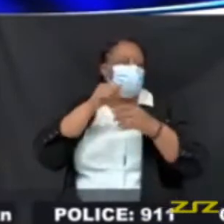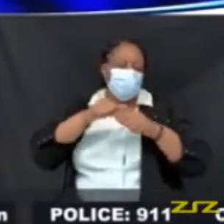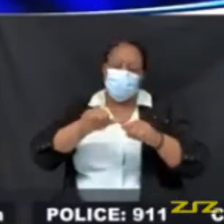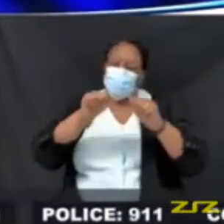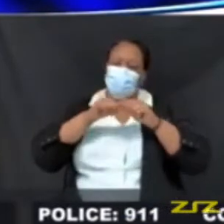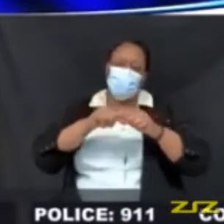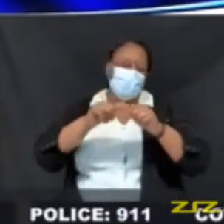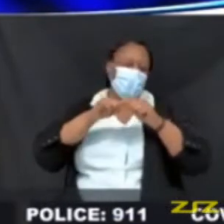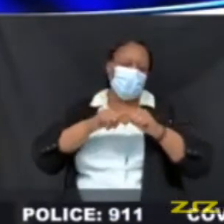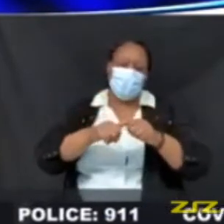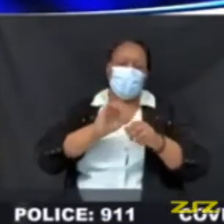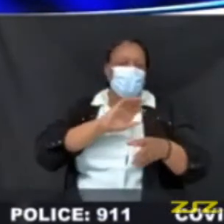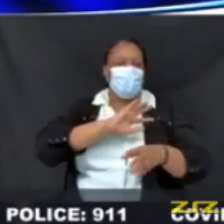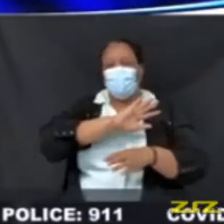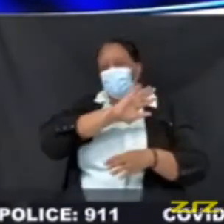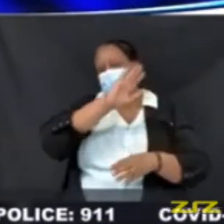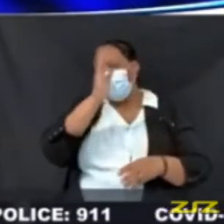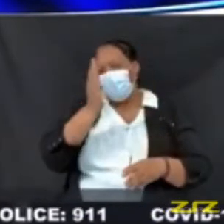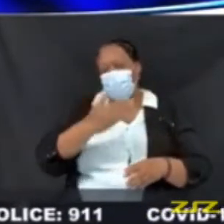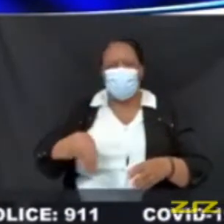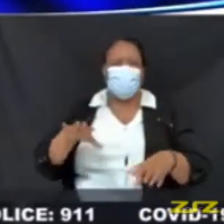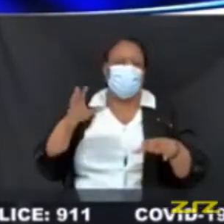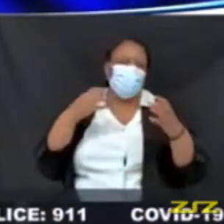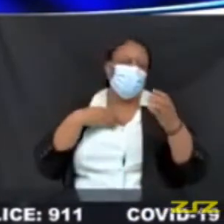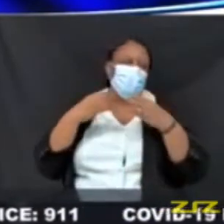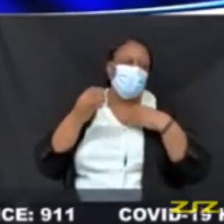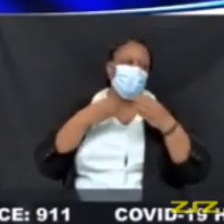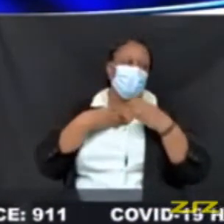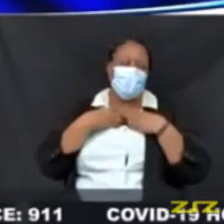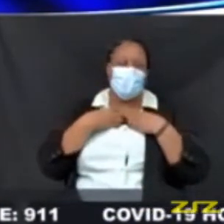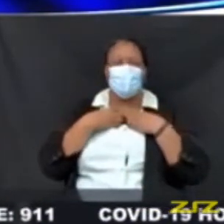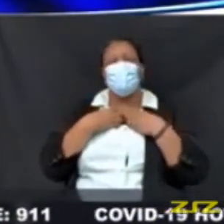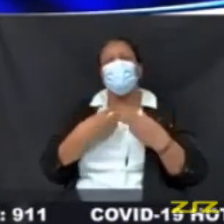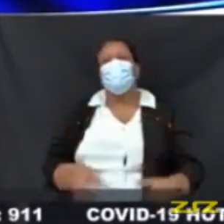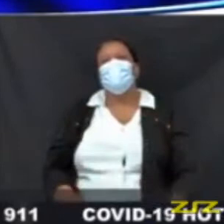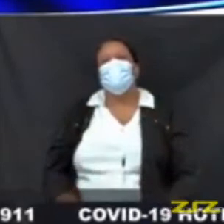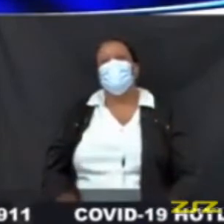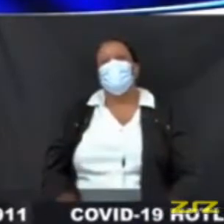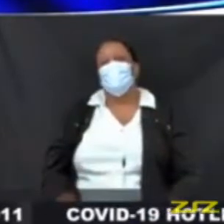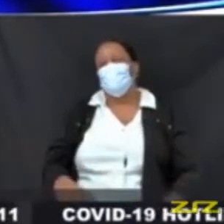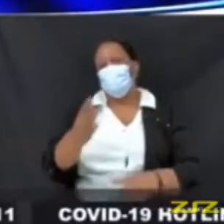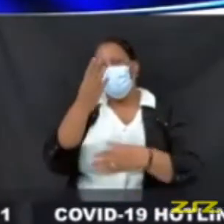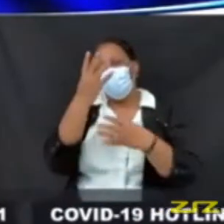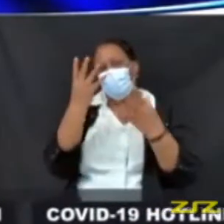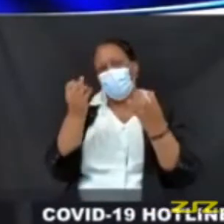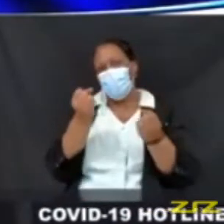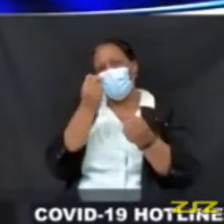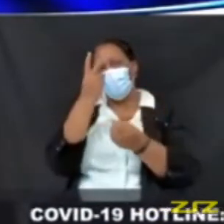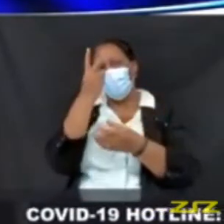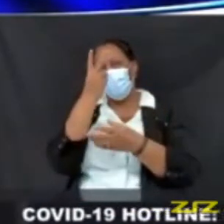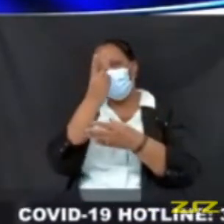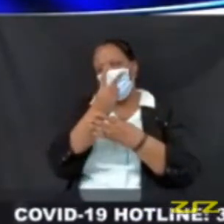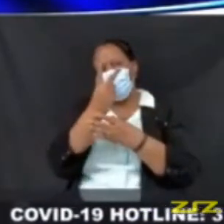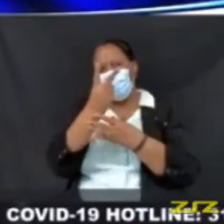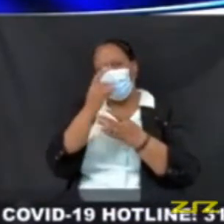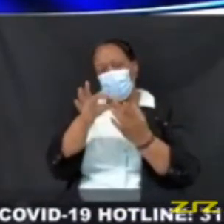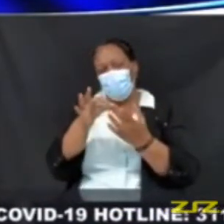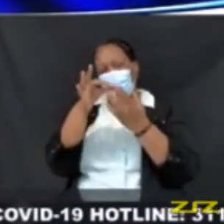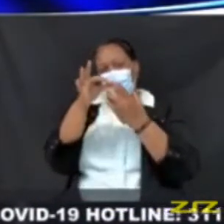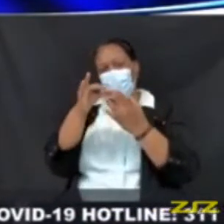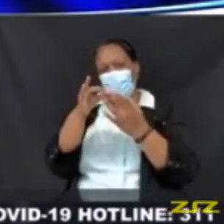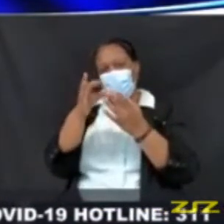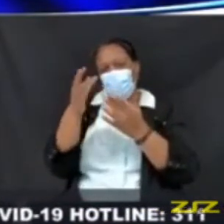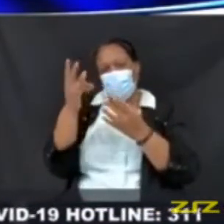I also want to thank our special guest who joined us today, Lieutenant Colonel Shane Moran, and